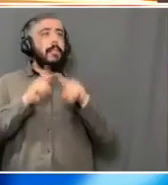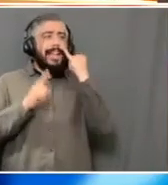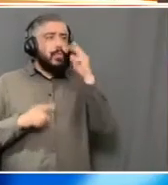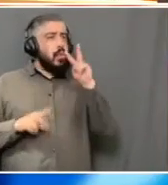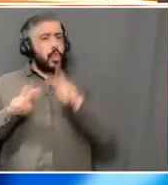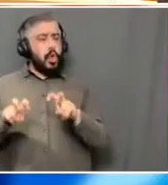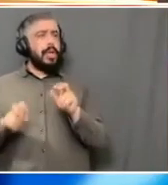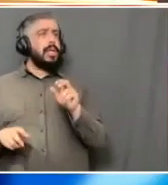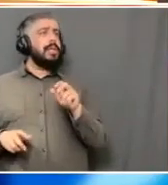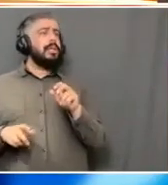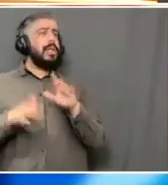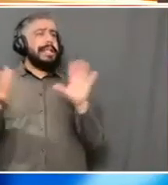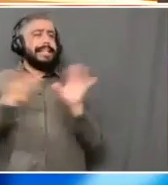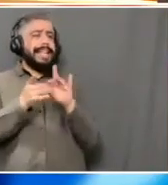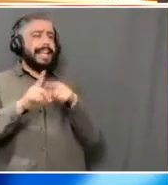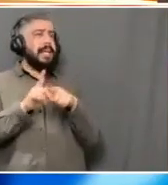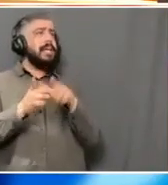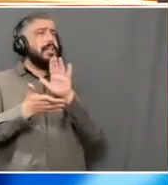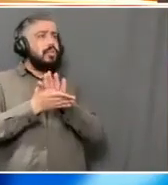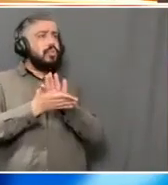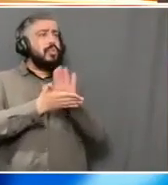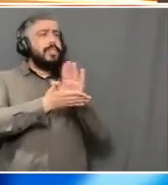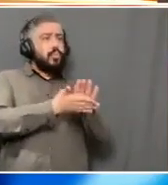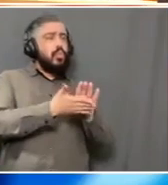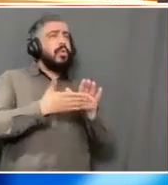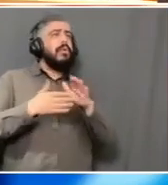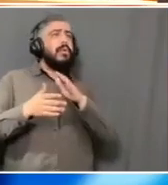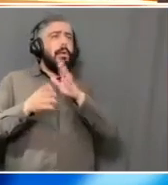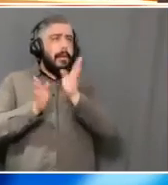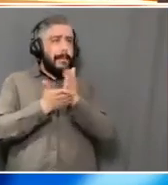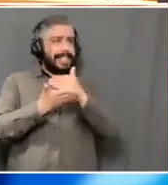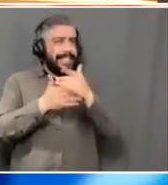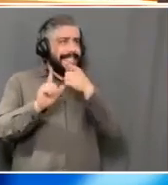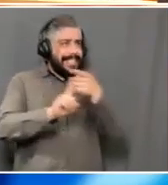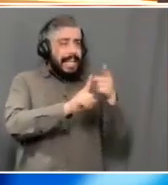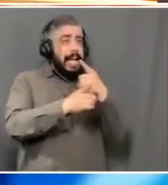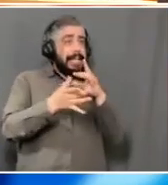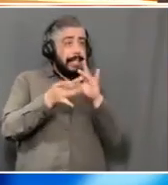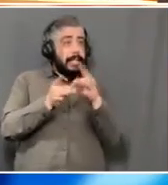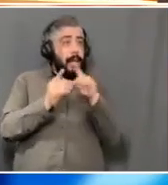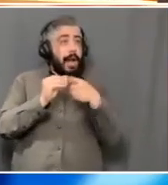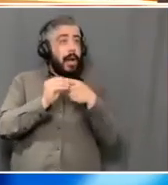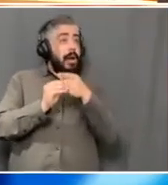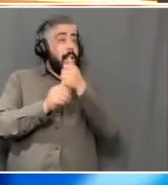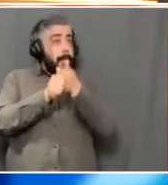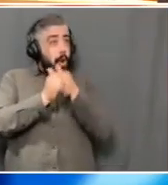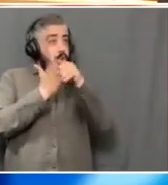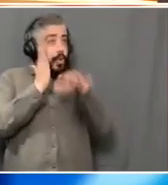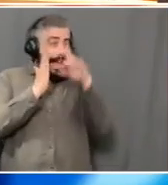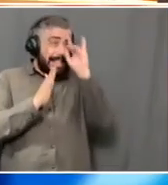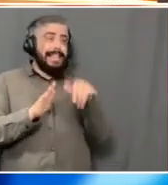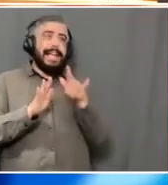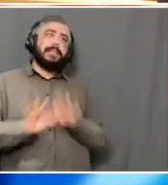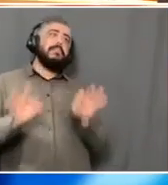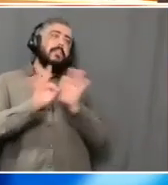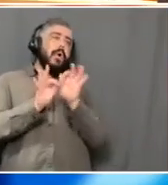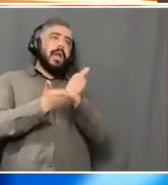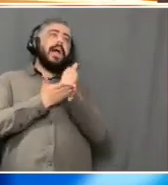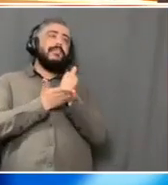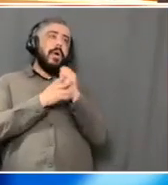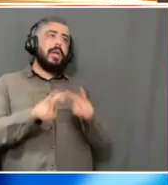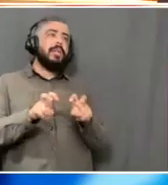link, the school-by-school budget details, it is there per pupil, which is something I've asked about because I think that's a helpful analysis. I will just channel